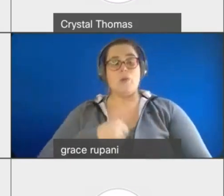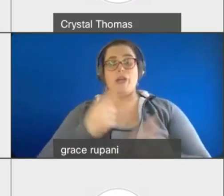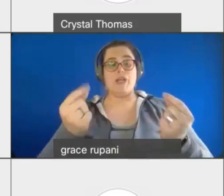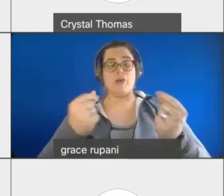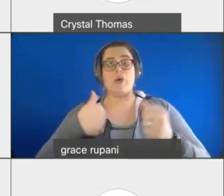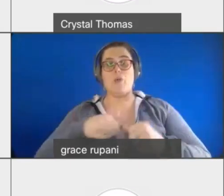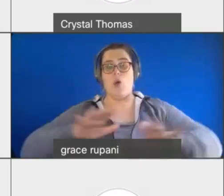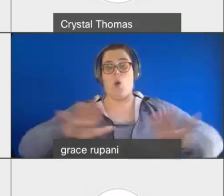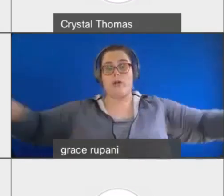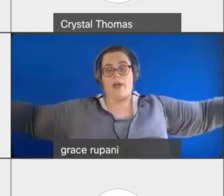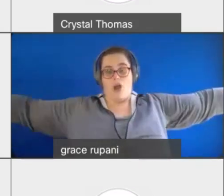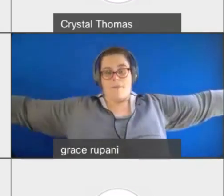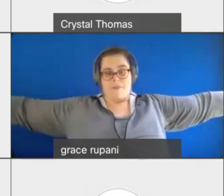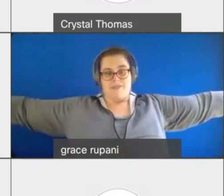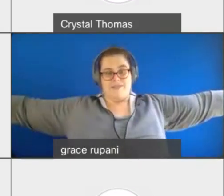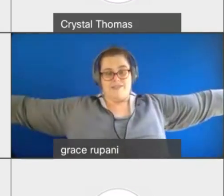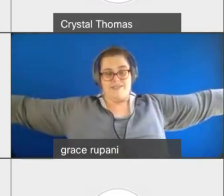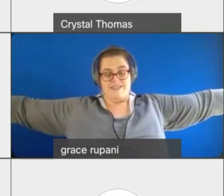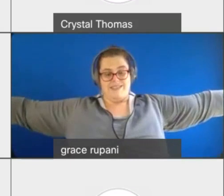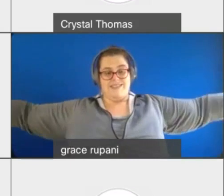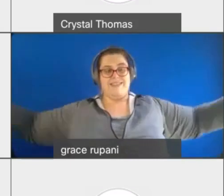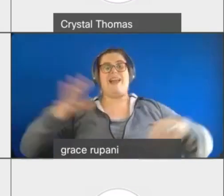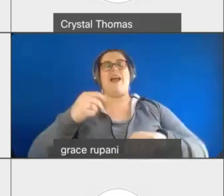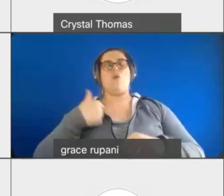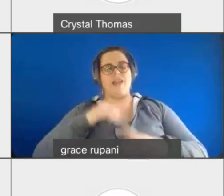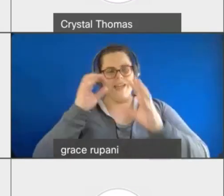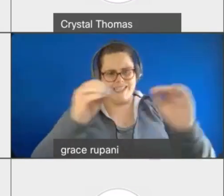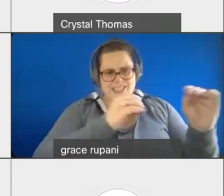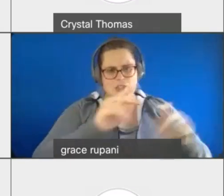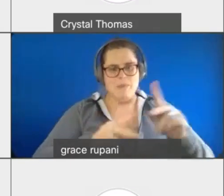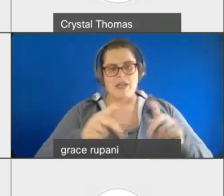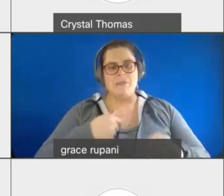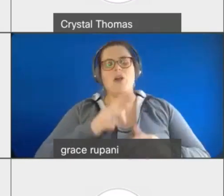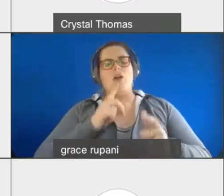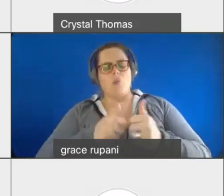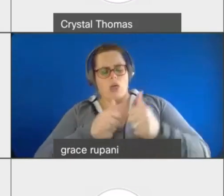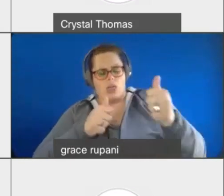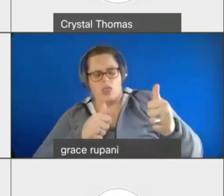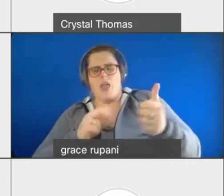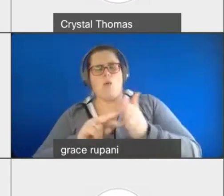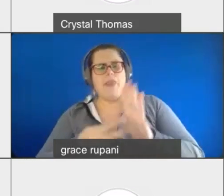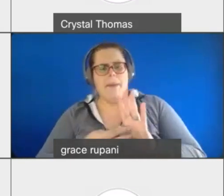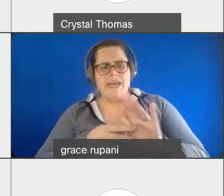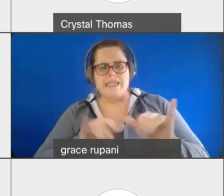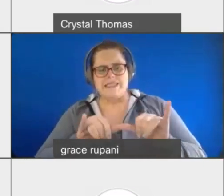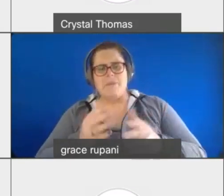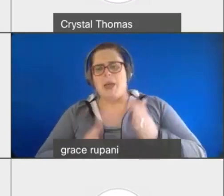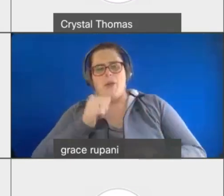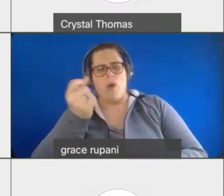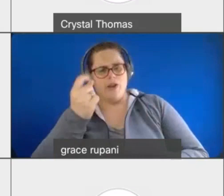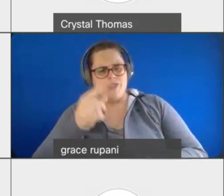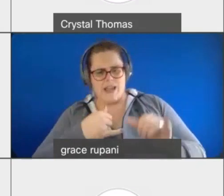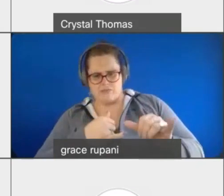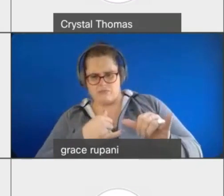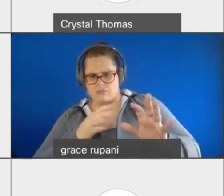our arms away from each other, and we're teaching our people who may not be able to understand, but they know that if we're not